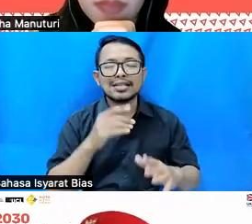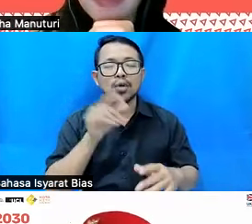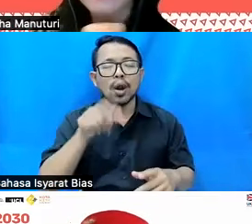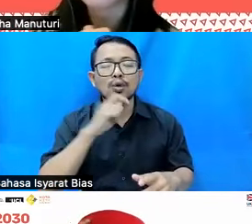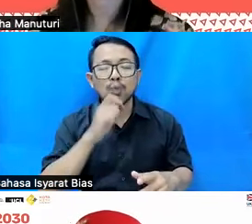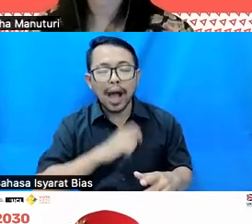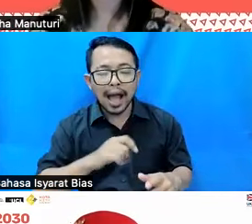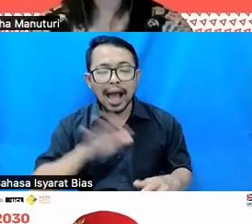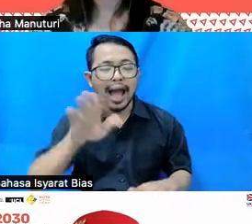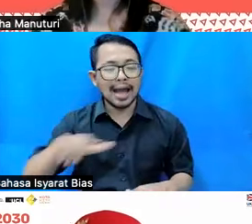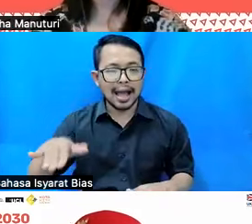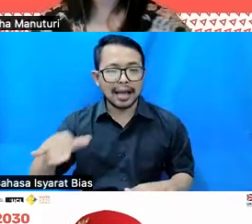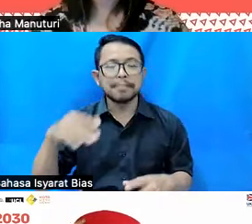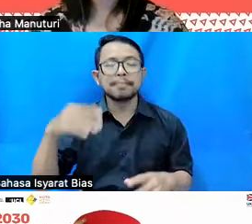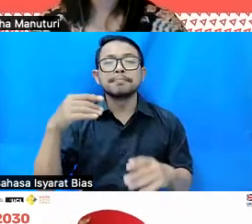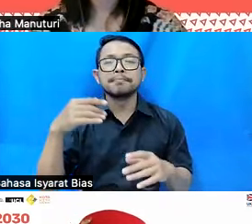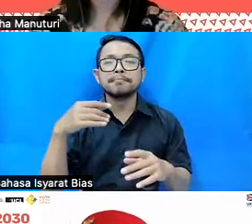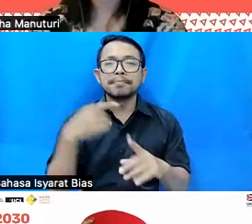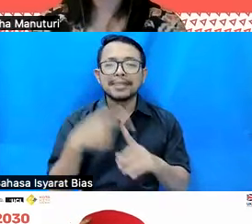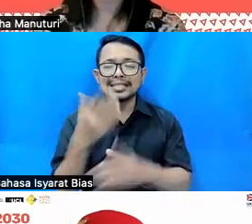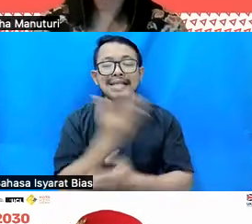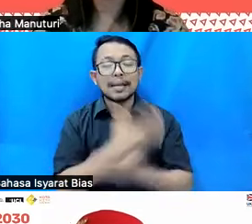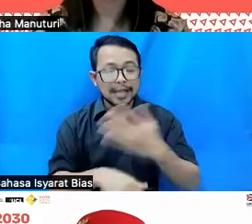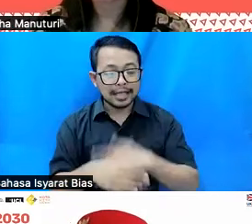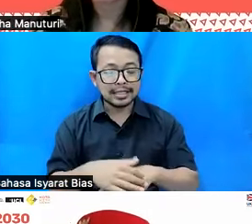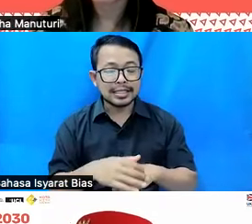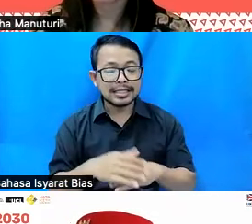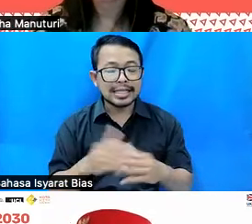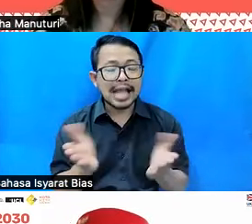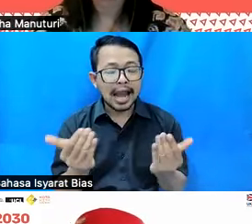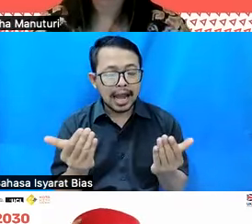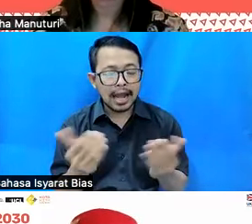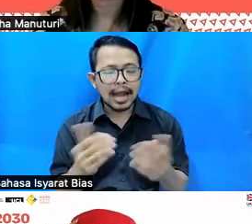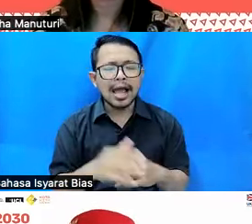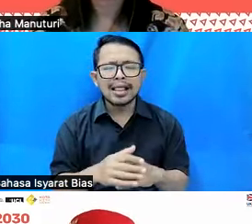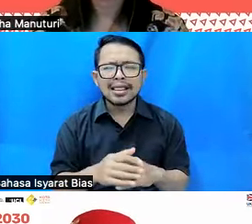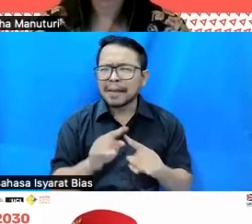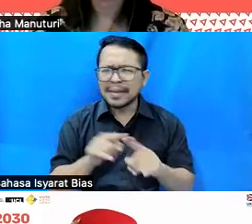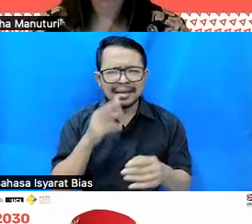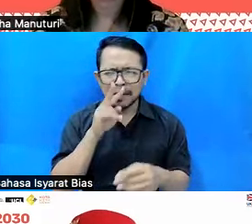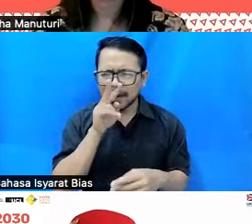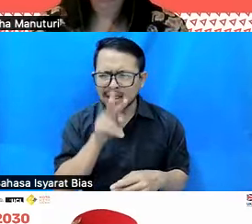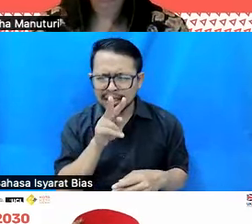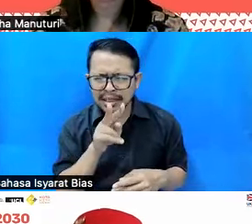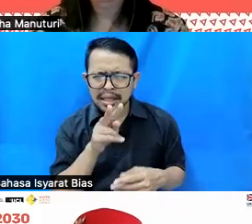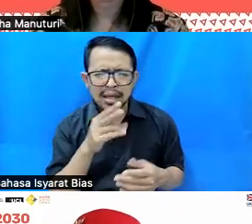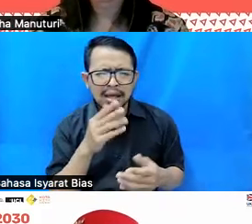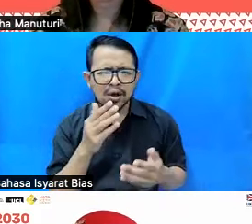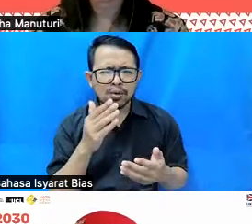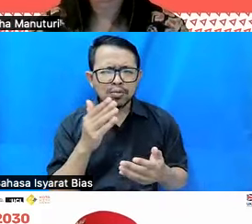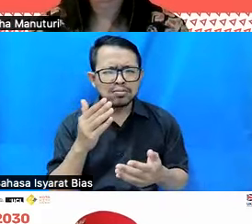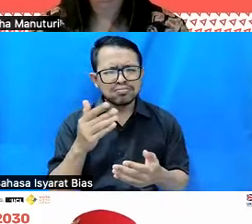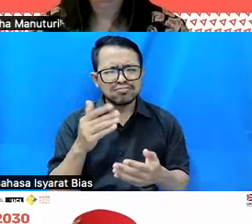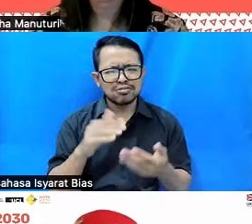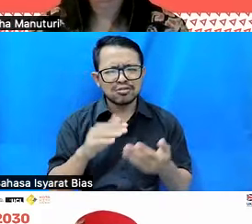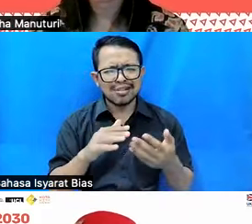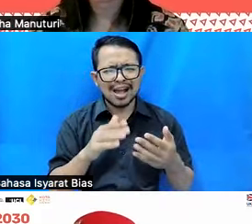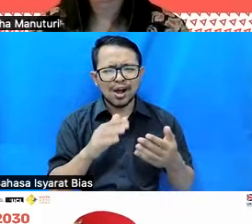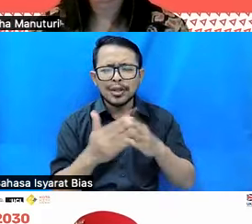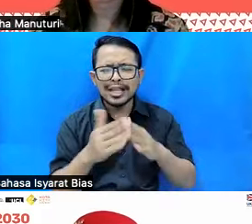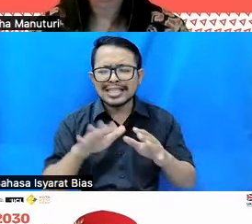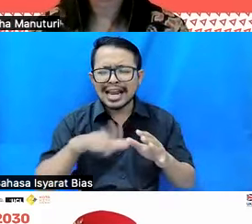video were elderlies, children, and persons with disabilities. Now, I have yet to see